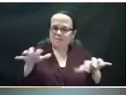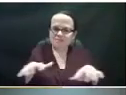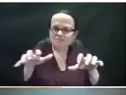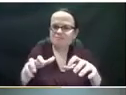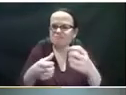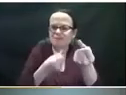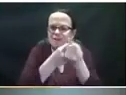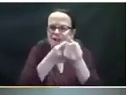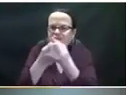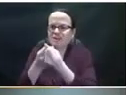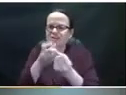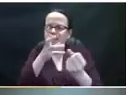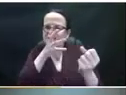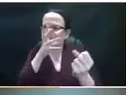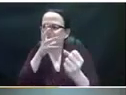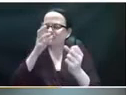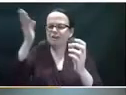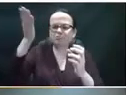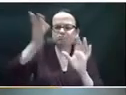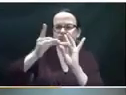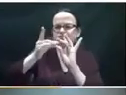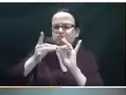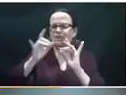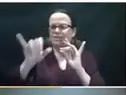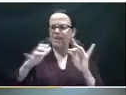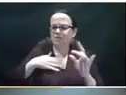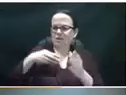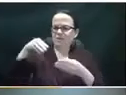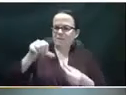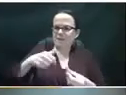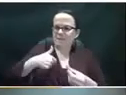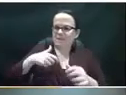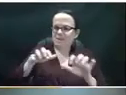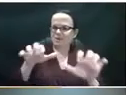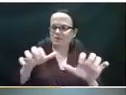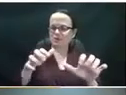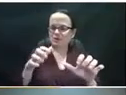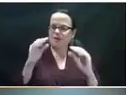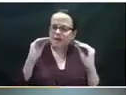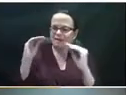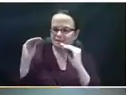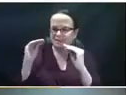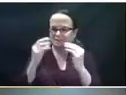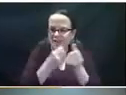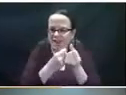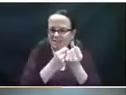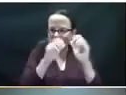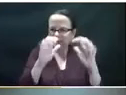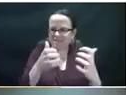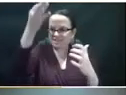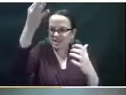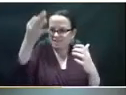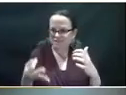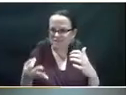and a speaker for Easter Shield. That is my job with them. That's what they pay me to do. And I teach an advocacy class every Friday at